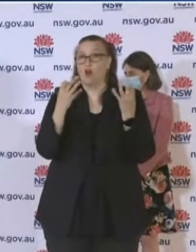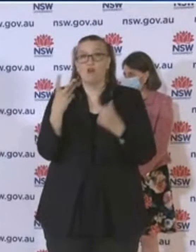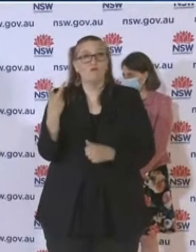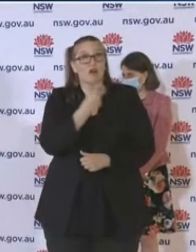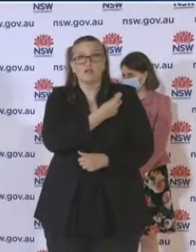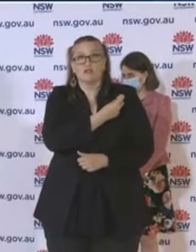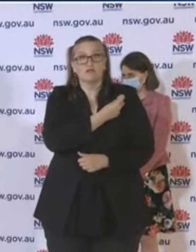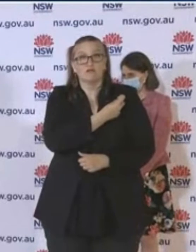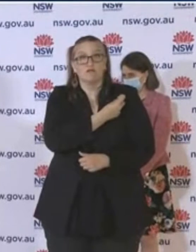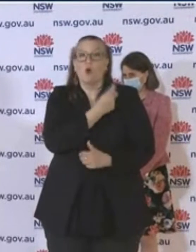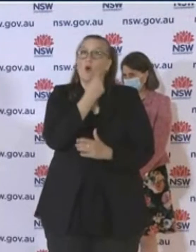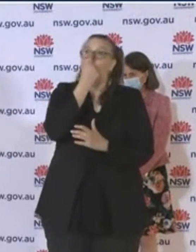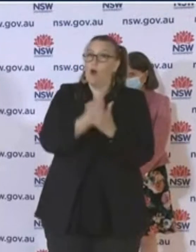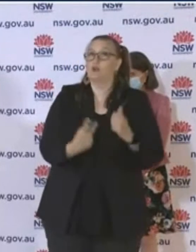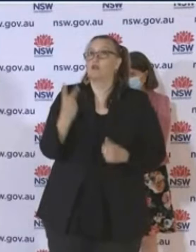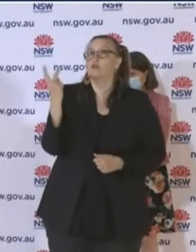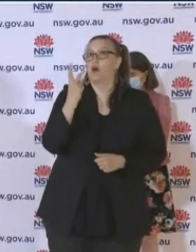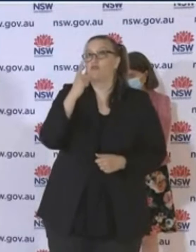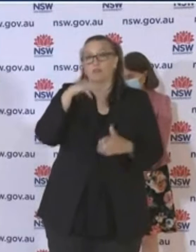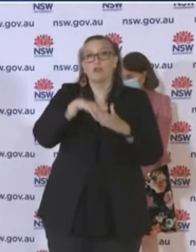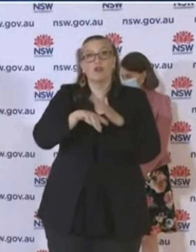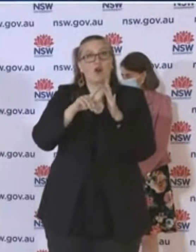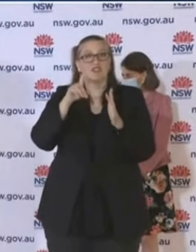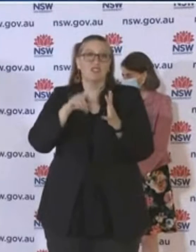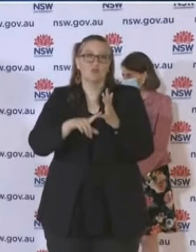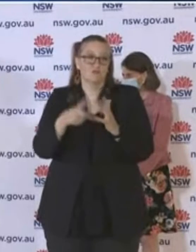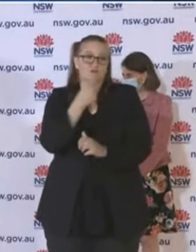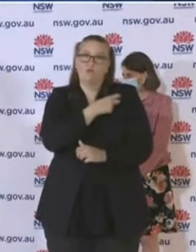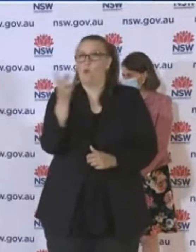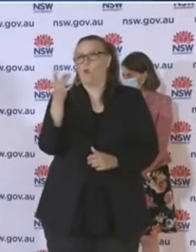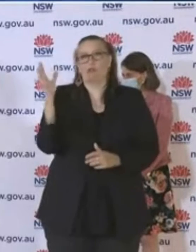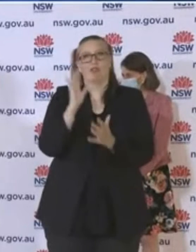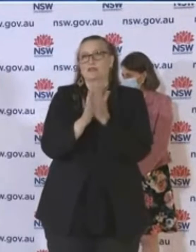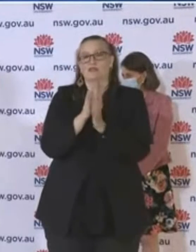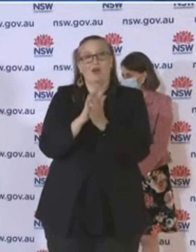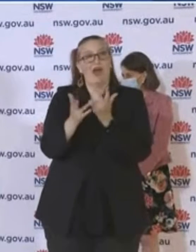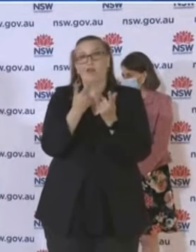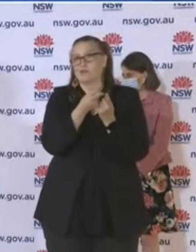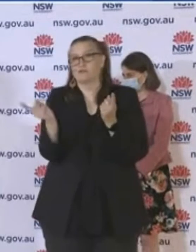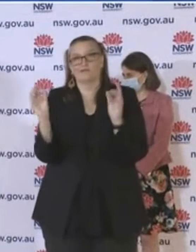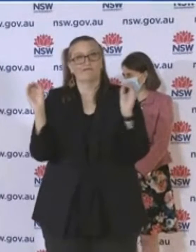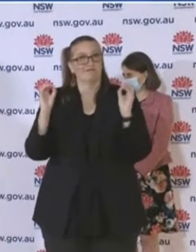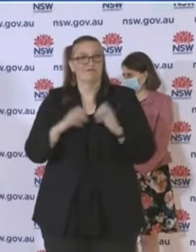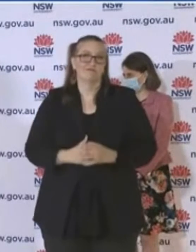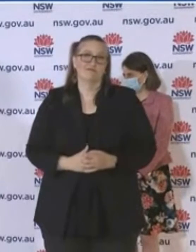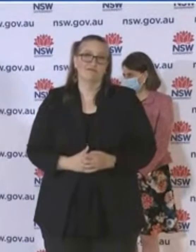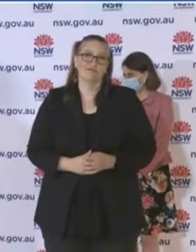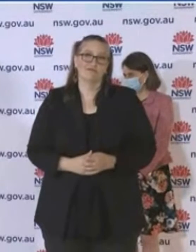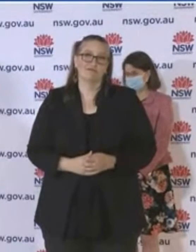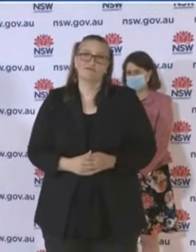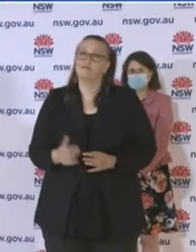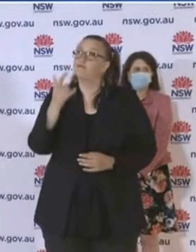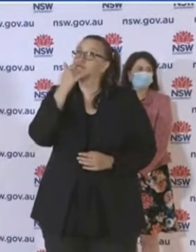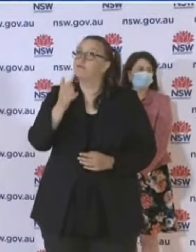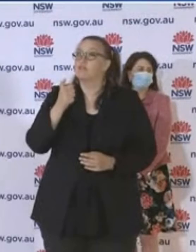received 1 dose of vaccine. Sadly, as the Premier mentioned, we've seen 6 deaths of people